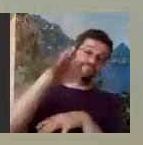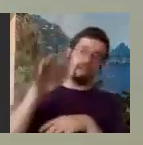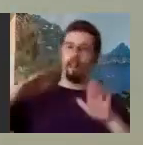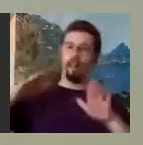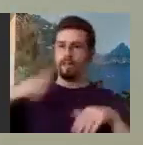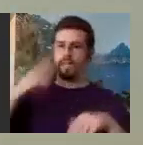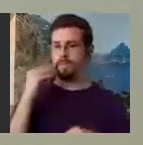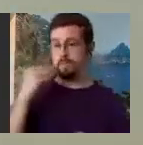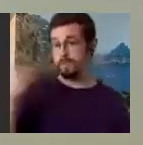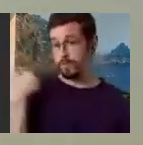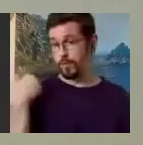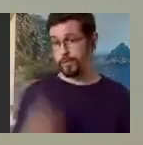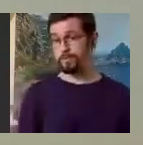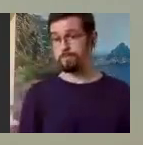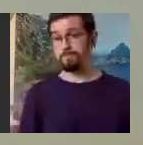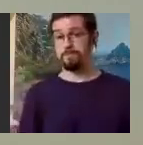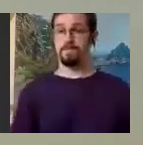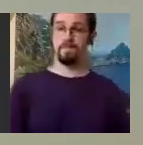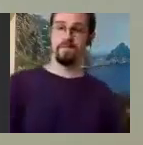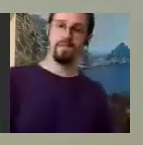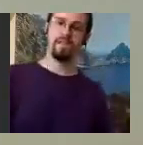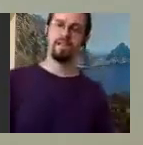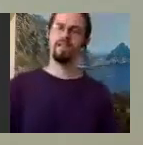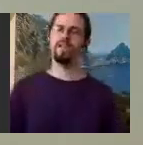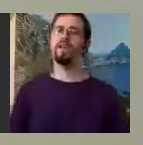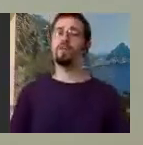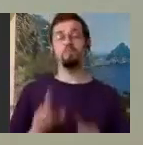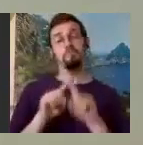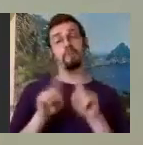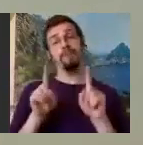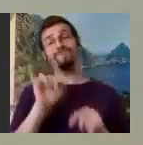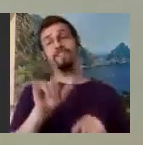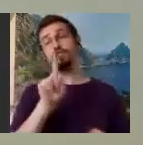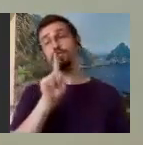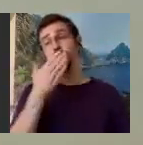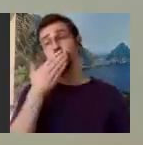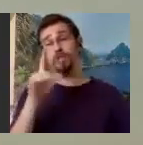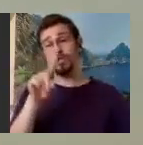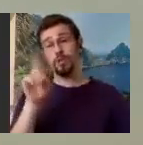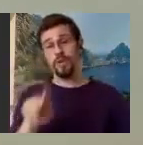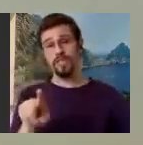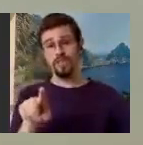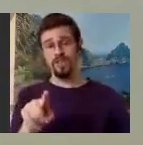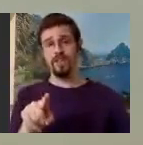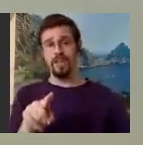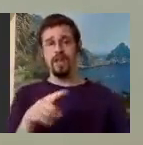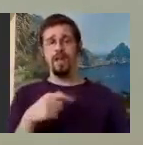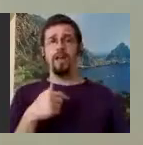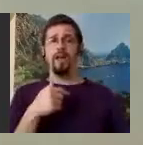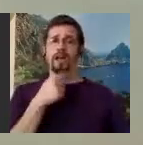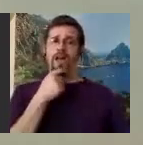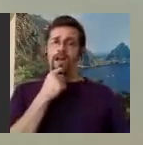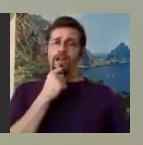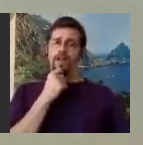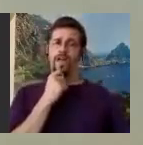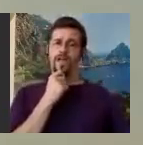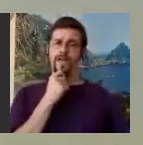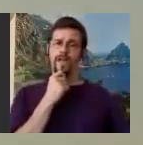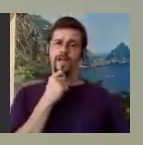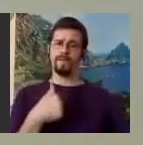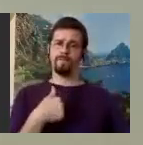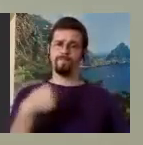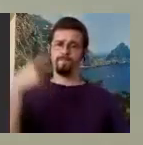said, try to create more apps that focused on different languages, sort of reaching out into